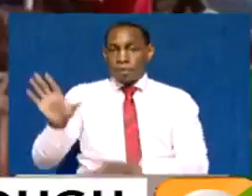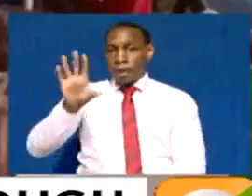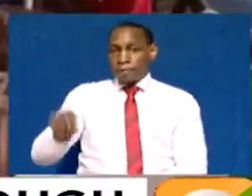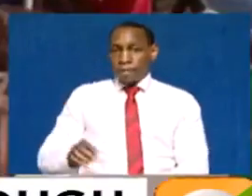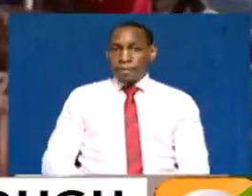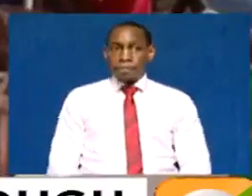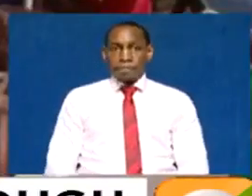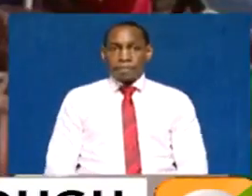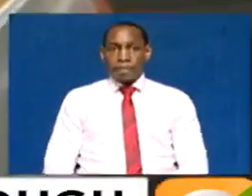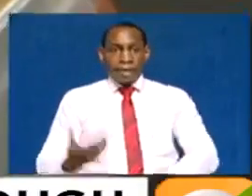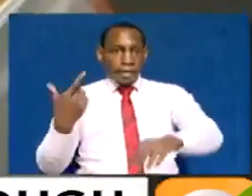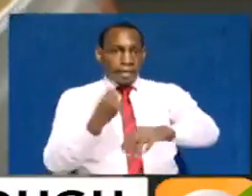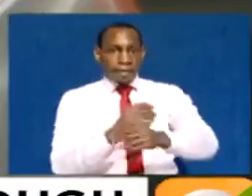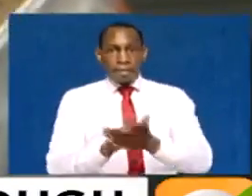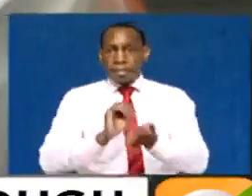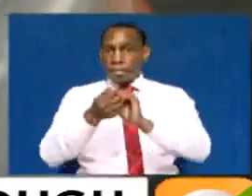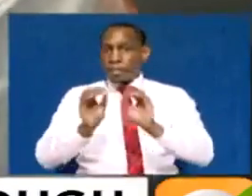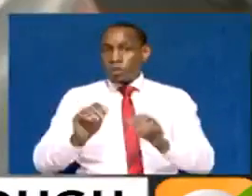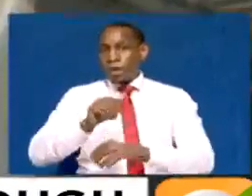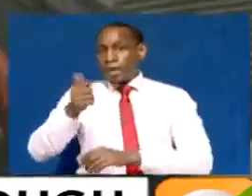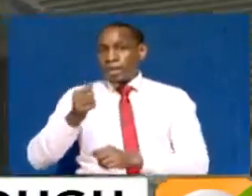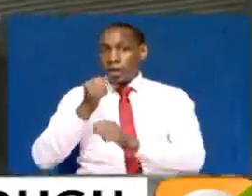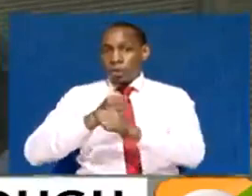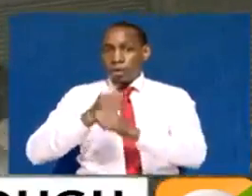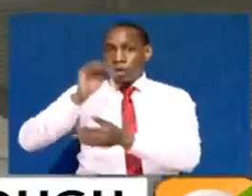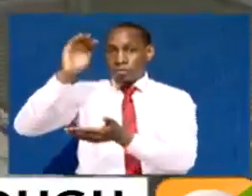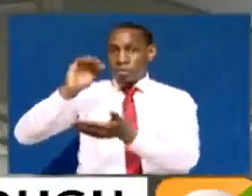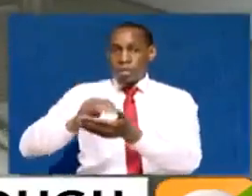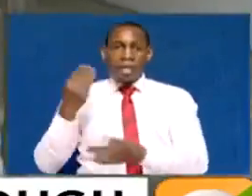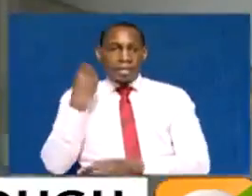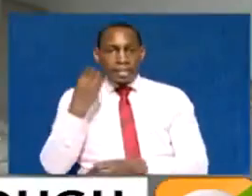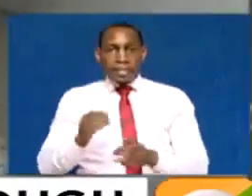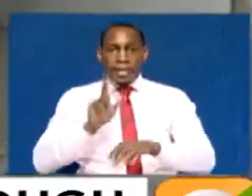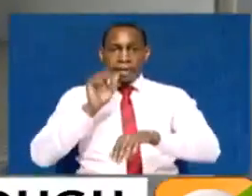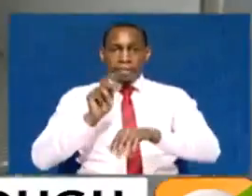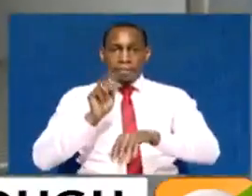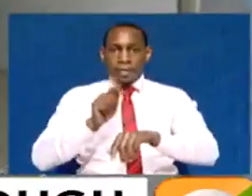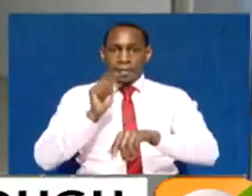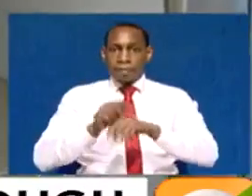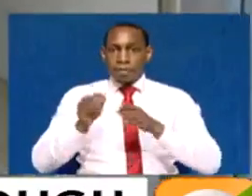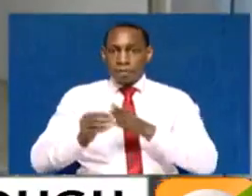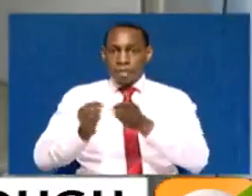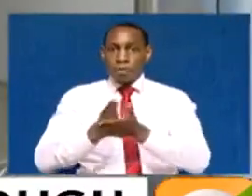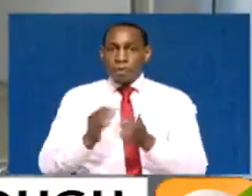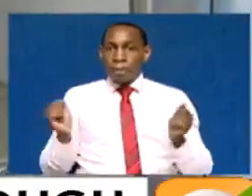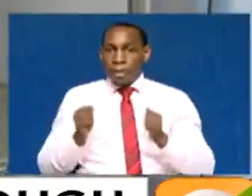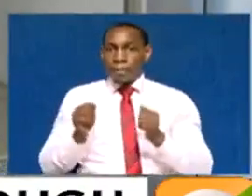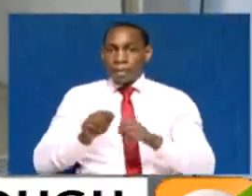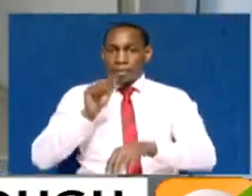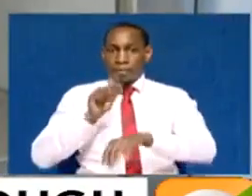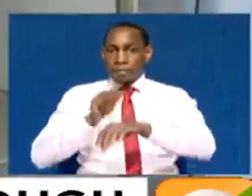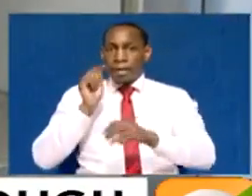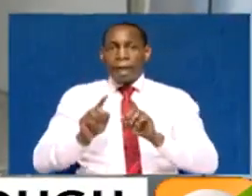sub-Saharan Africa. The vaccine is not a replacement for other efforts to reduce disease and infection caused by the malaria